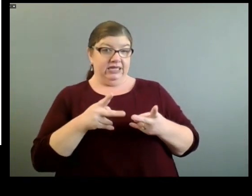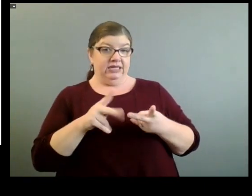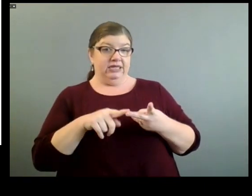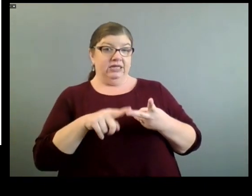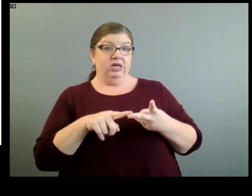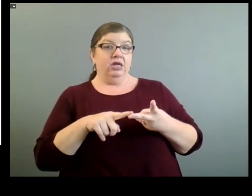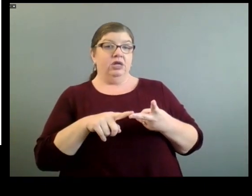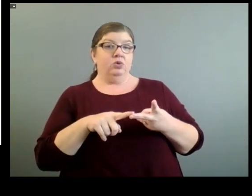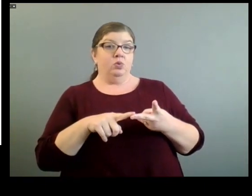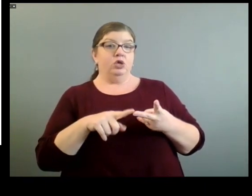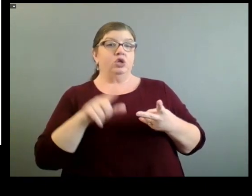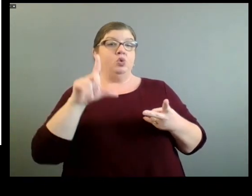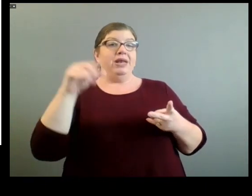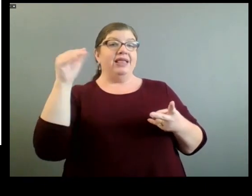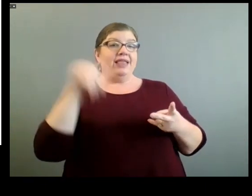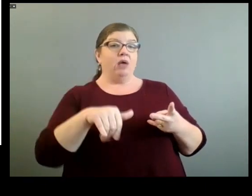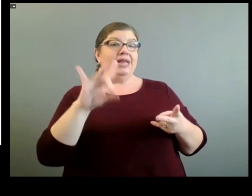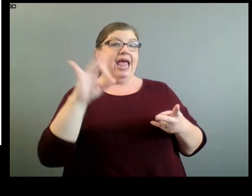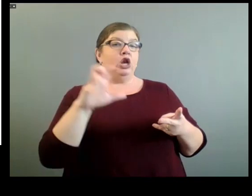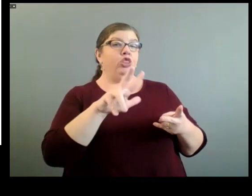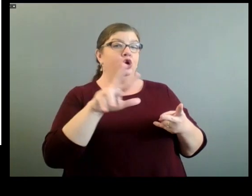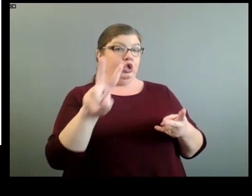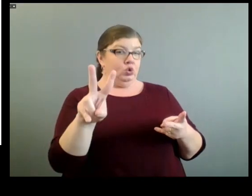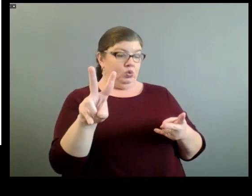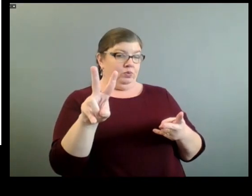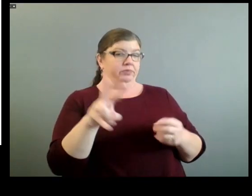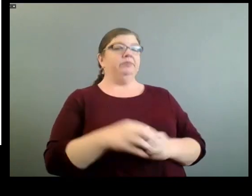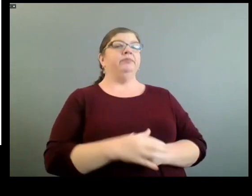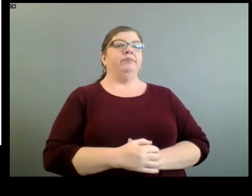20,832. Next.